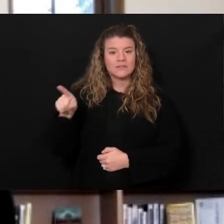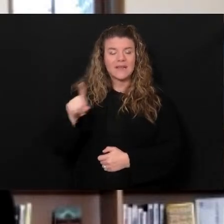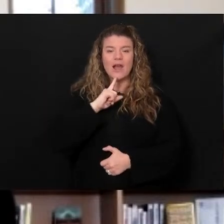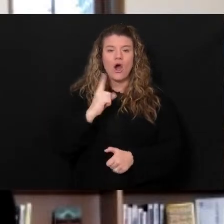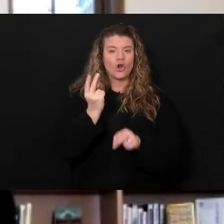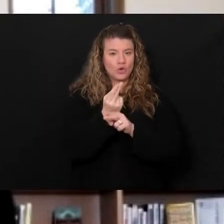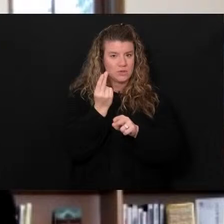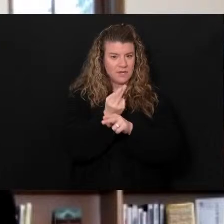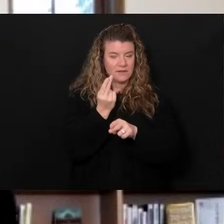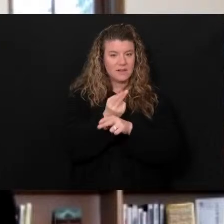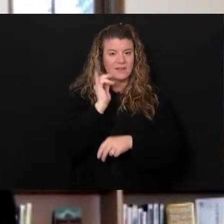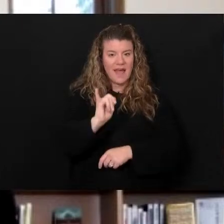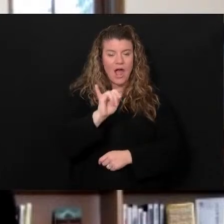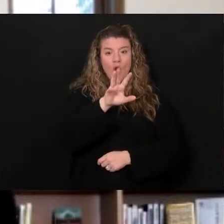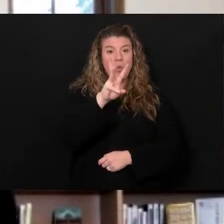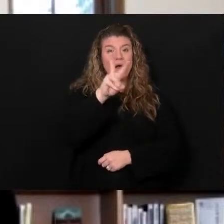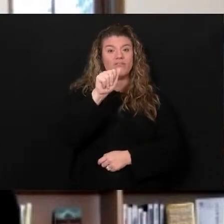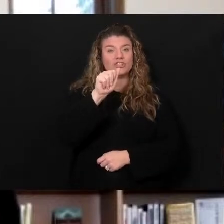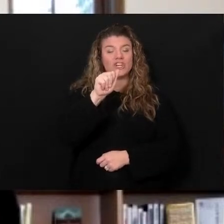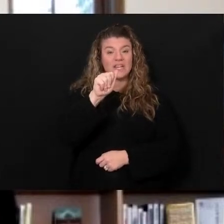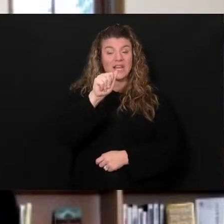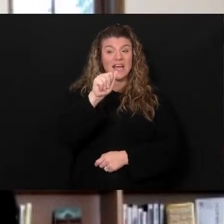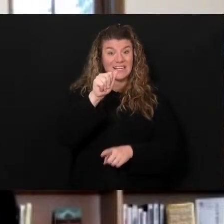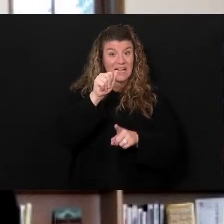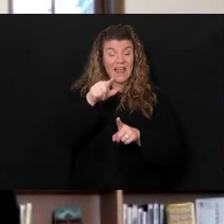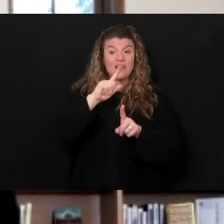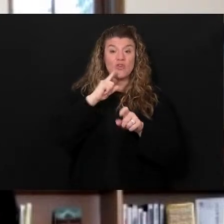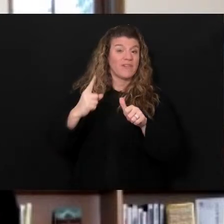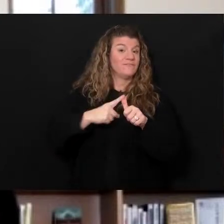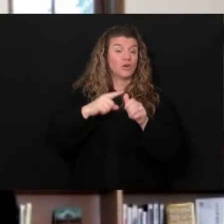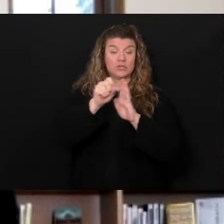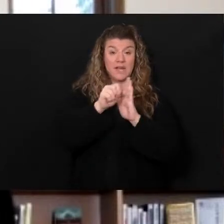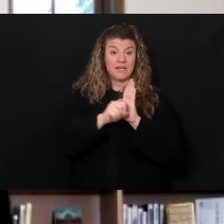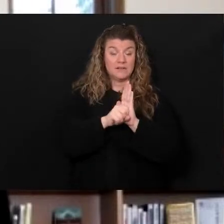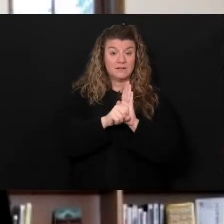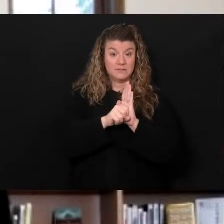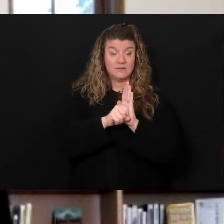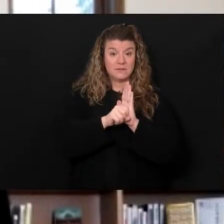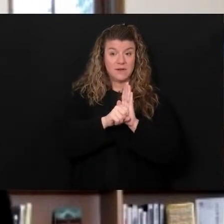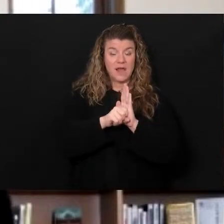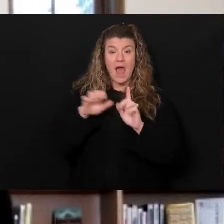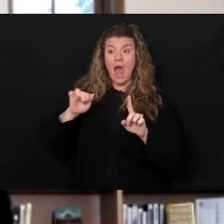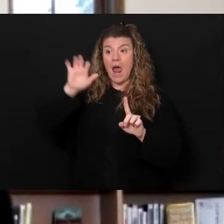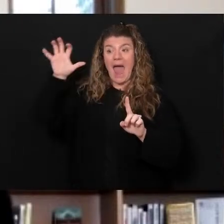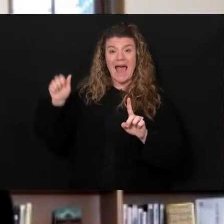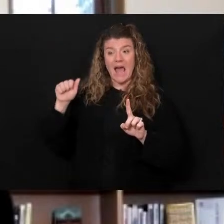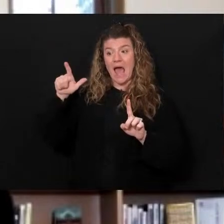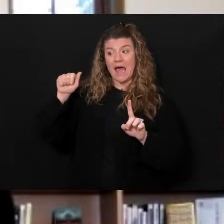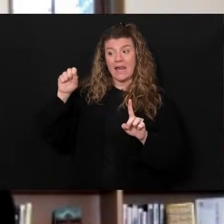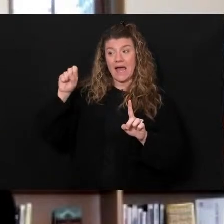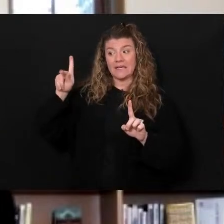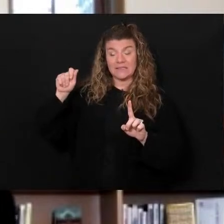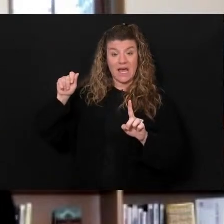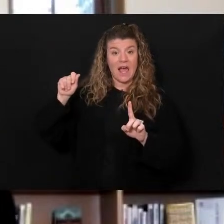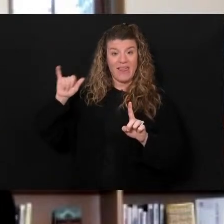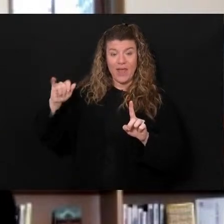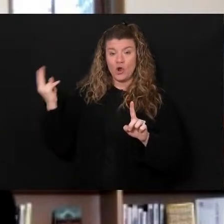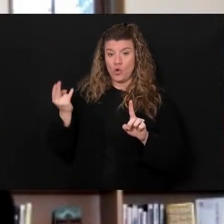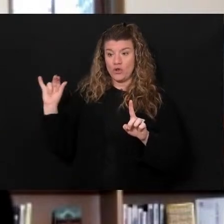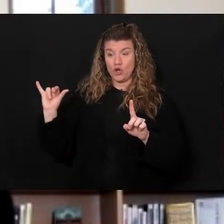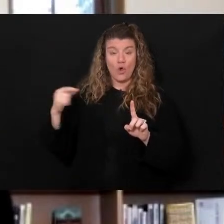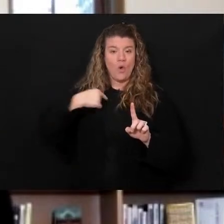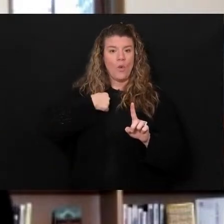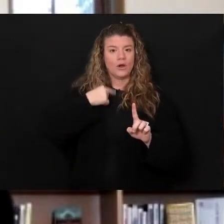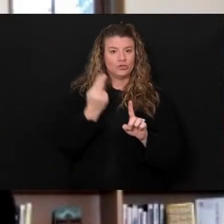using that. West Virginia actually is one of the first states besides Alaska that is using it right now. So we are using